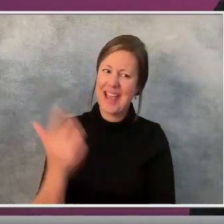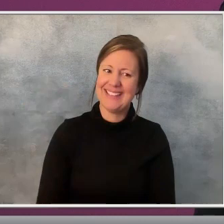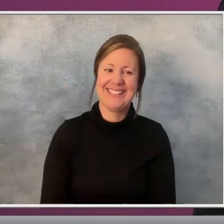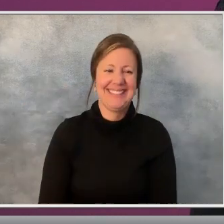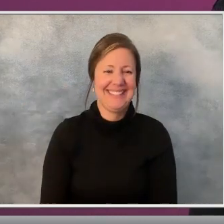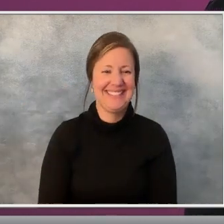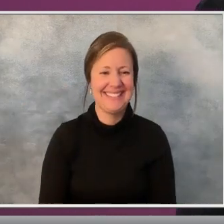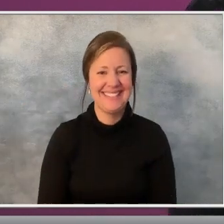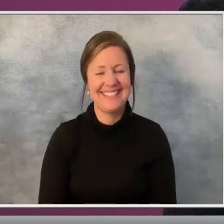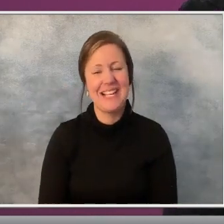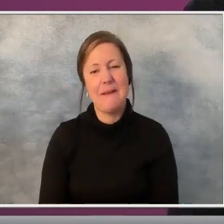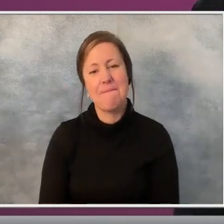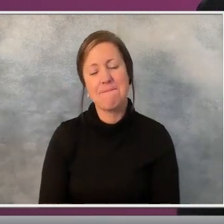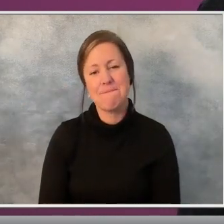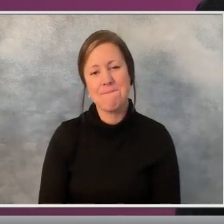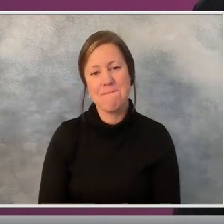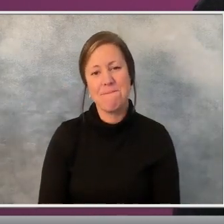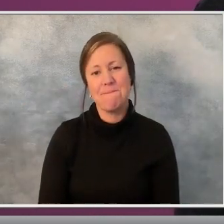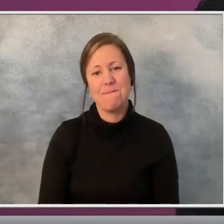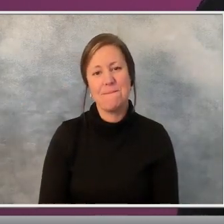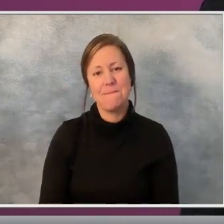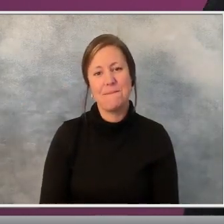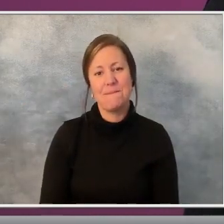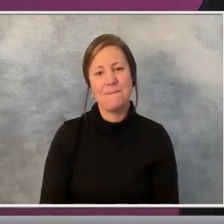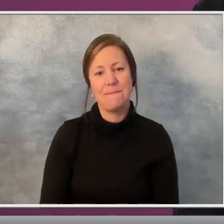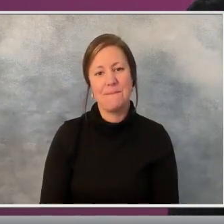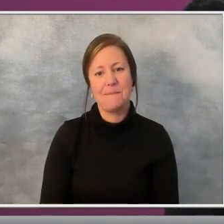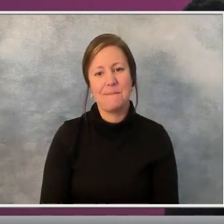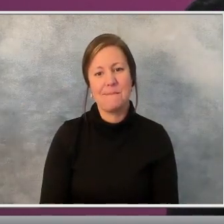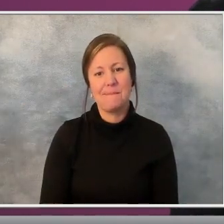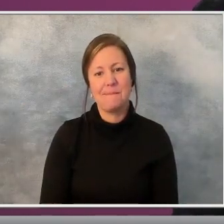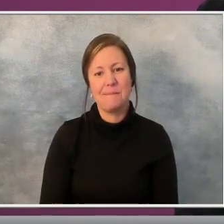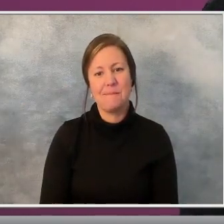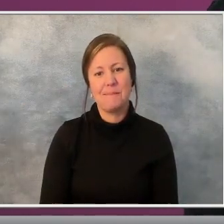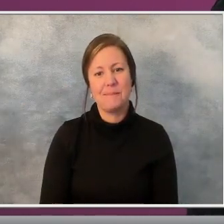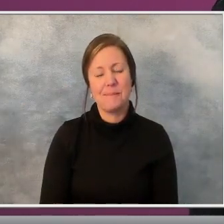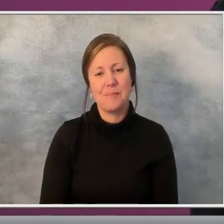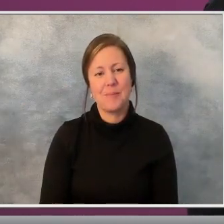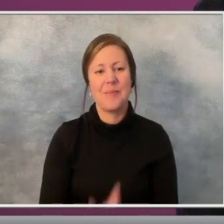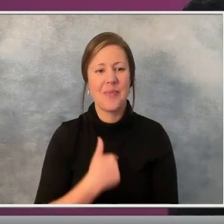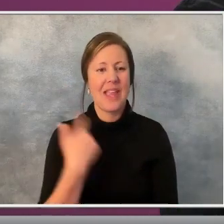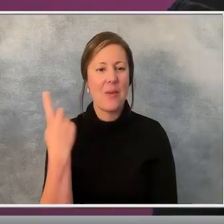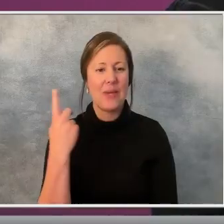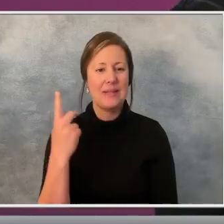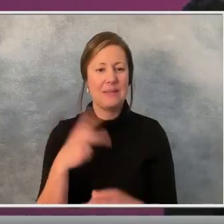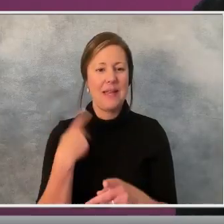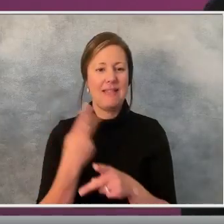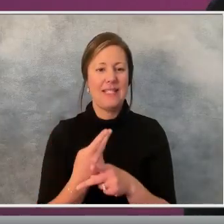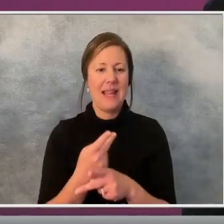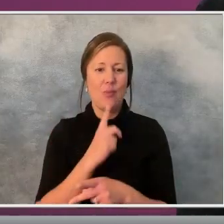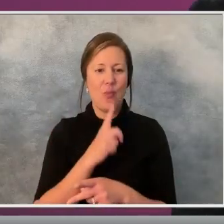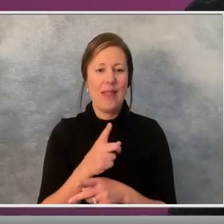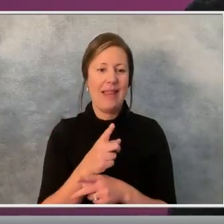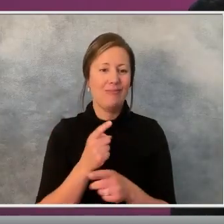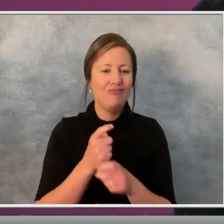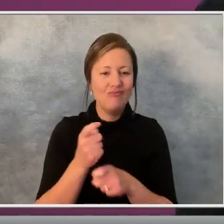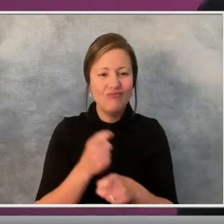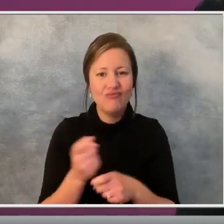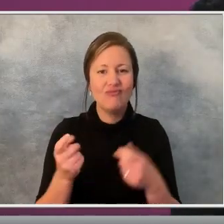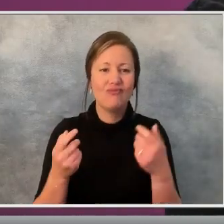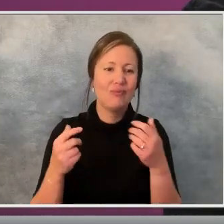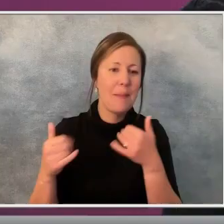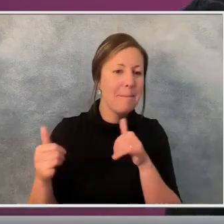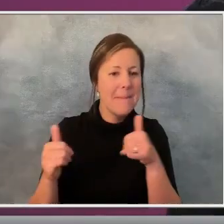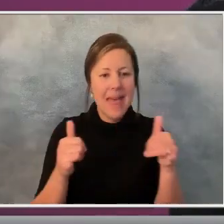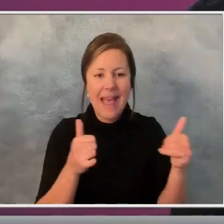sure, yeah, so, you know, and I always been the type, you know, to kind of joke around and play around, you know, and try to